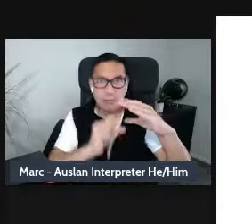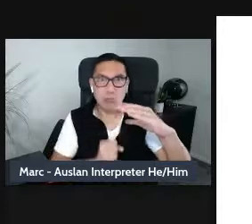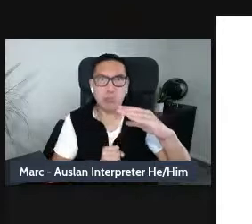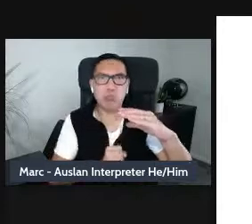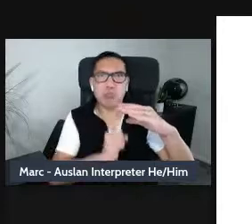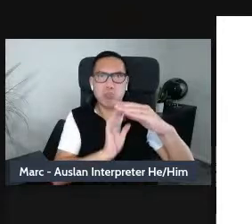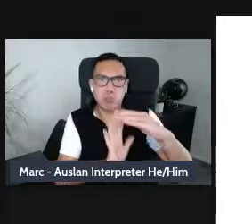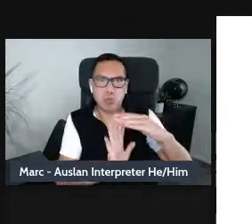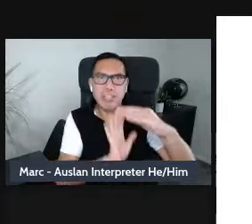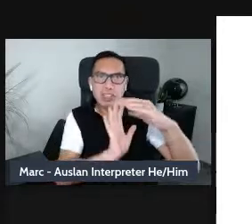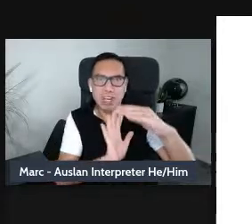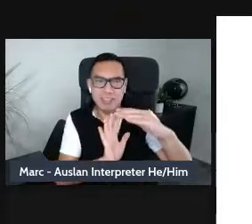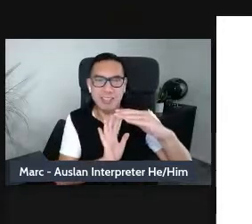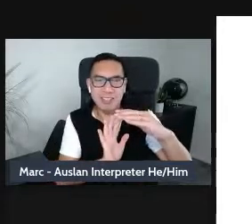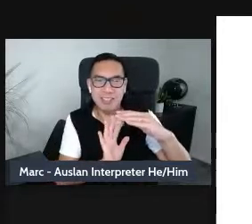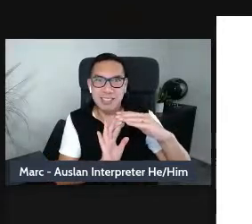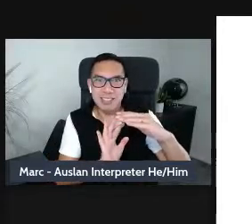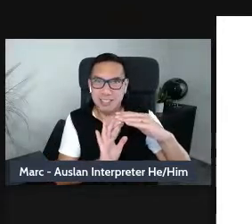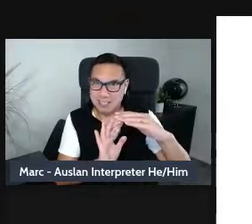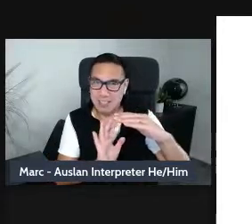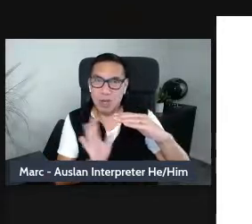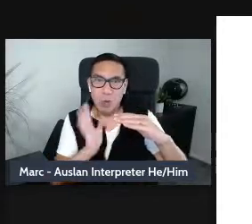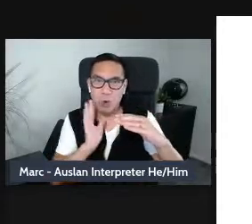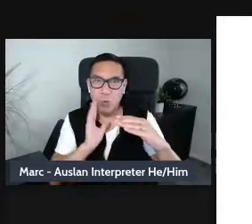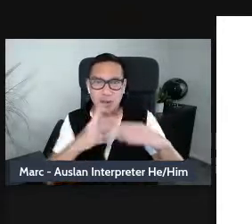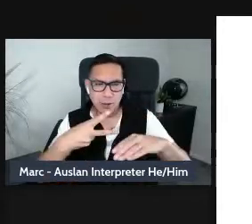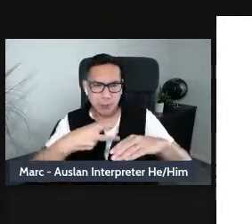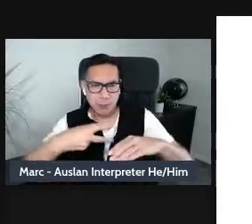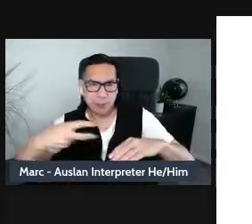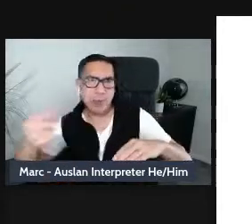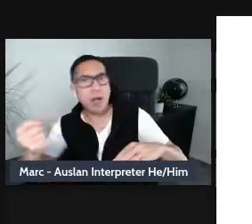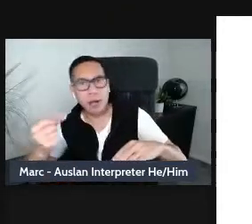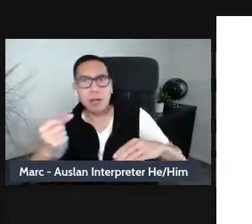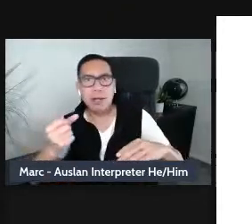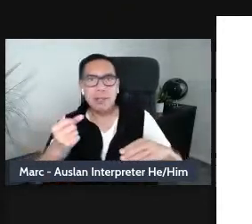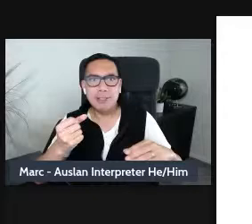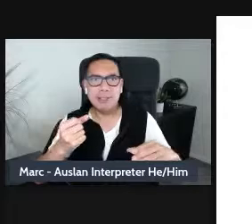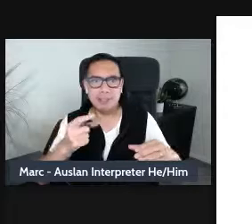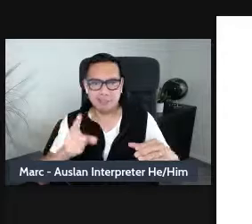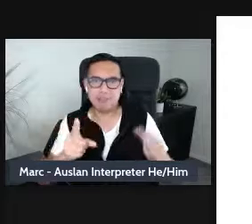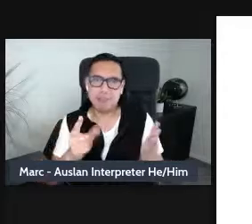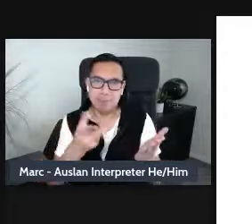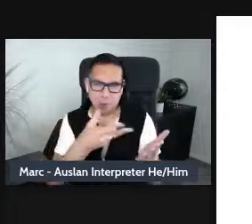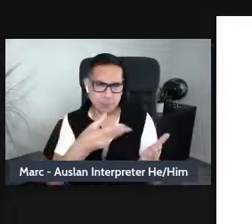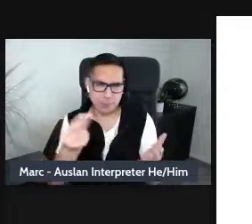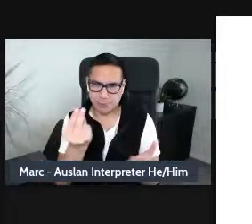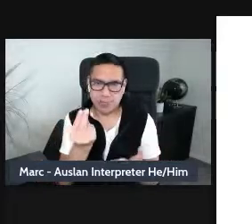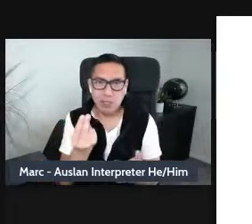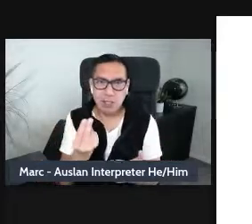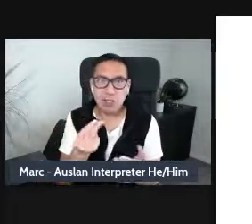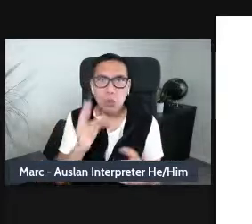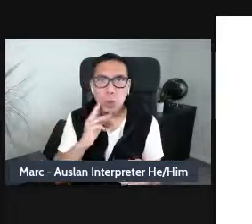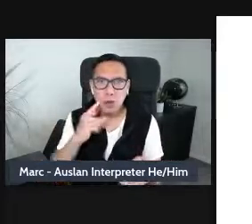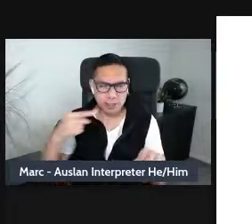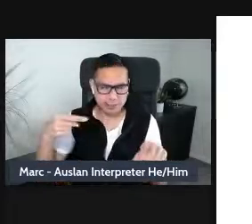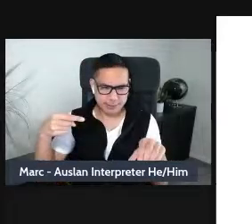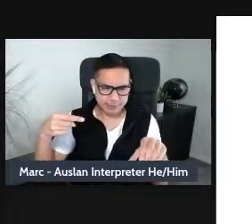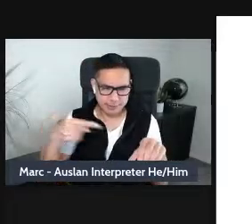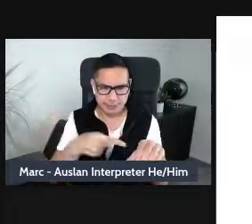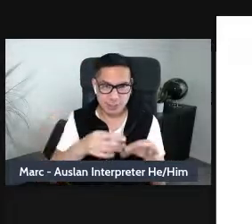obtained while we collected the cerebrospinal fluid sample. So as you sort of put the needle into the spinal